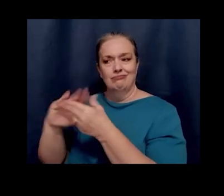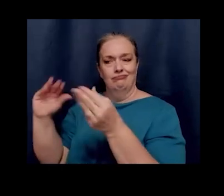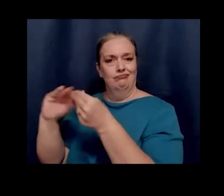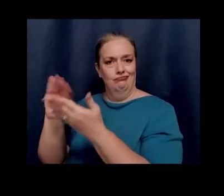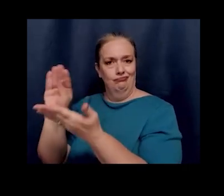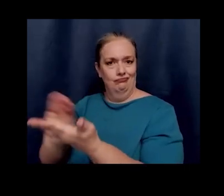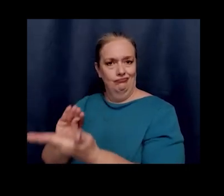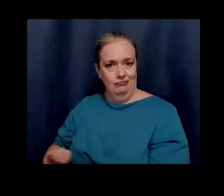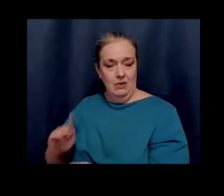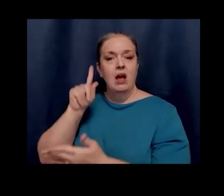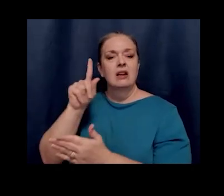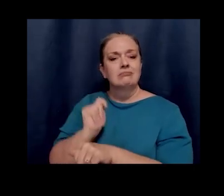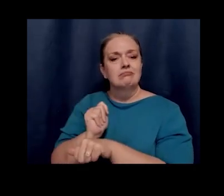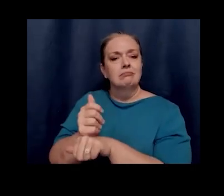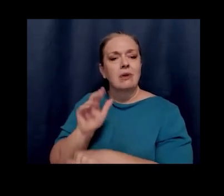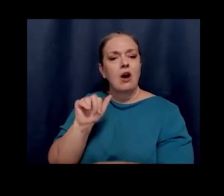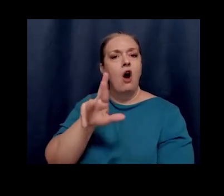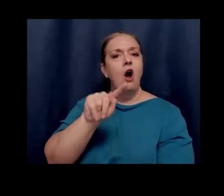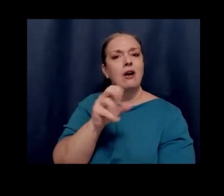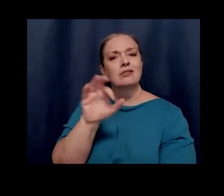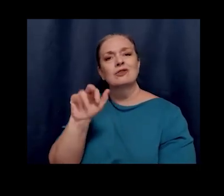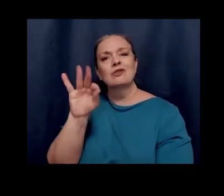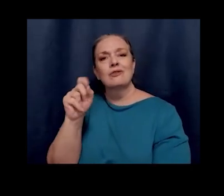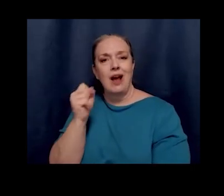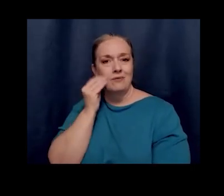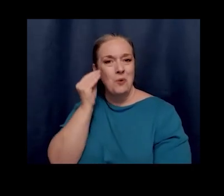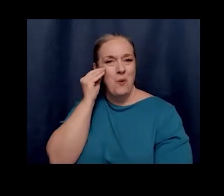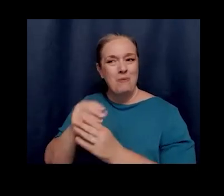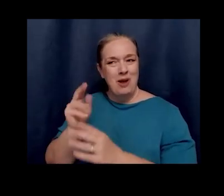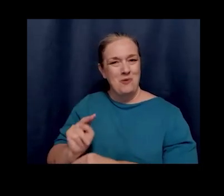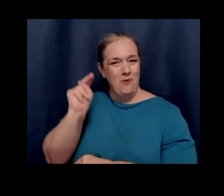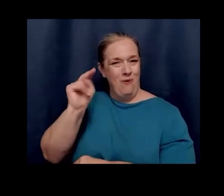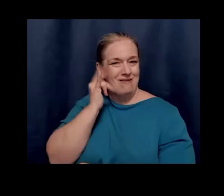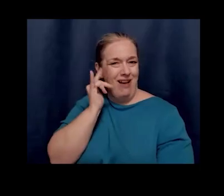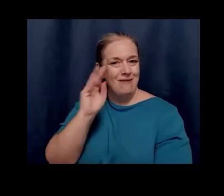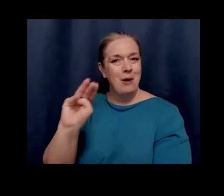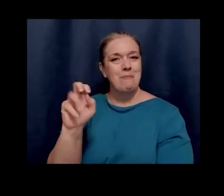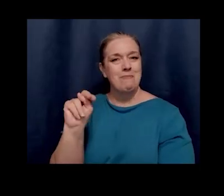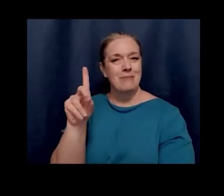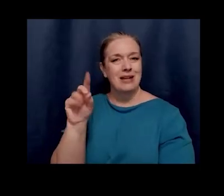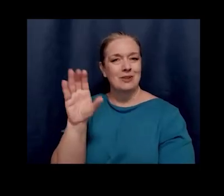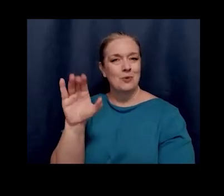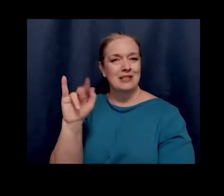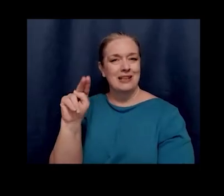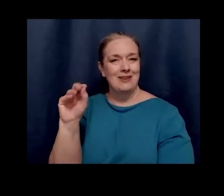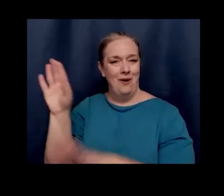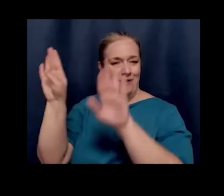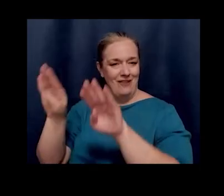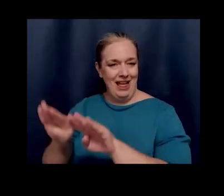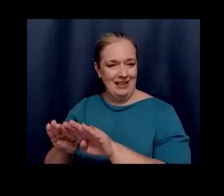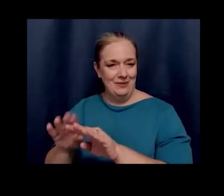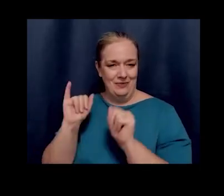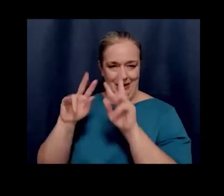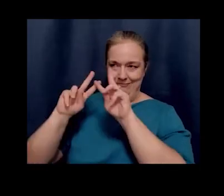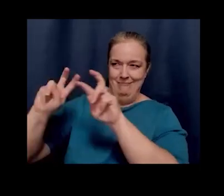and crafts home in Northern California's Mendocino Valley. So let's just take a quick look a little more